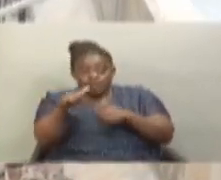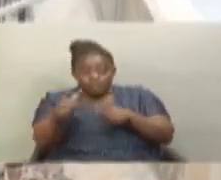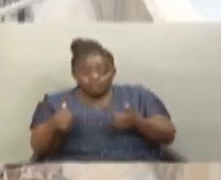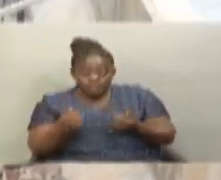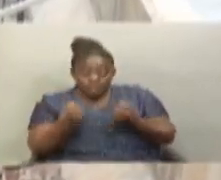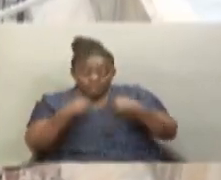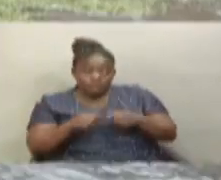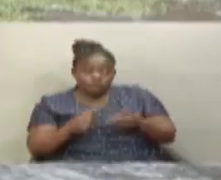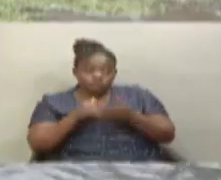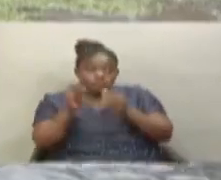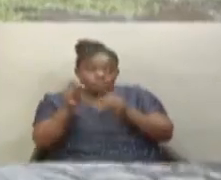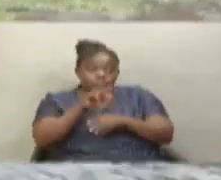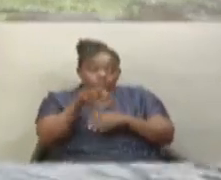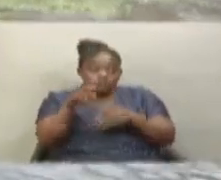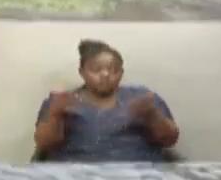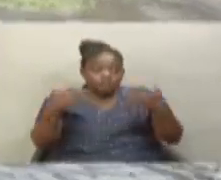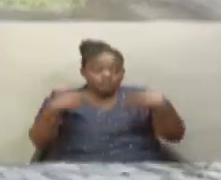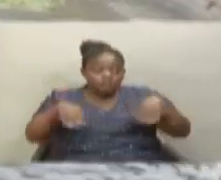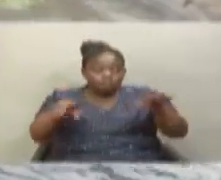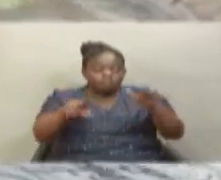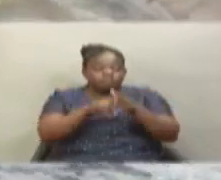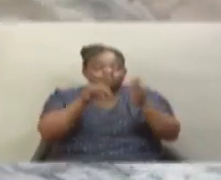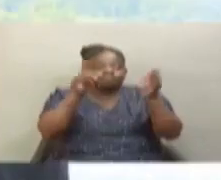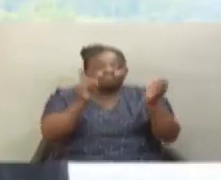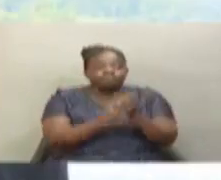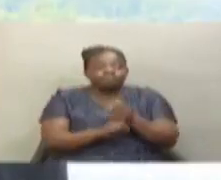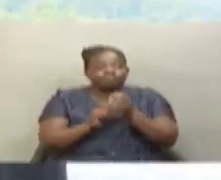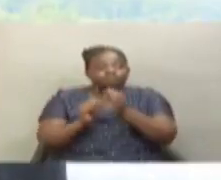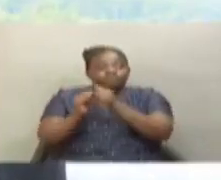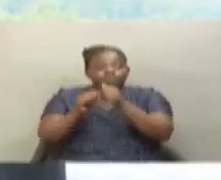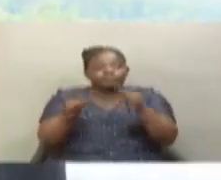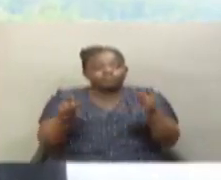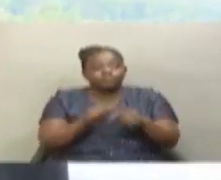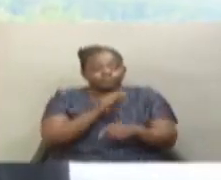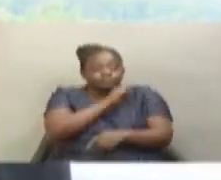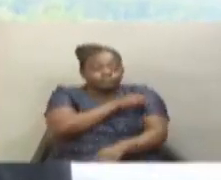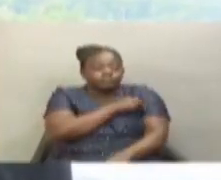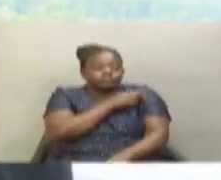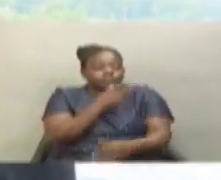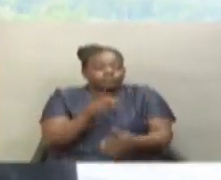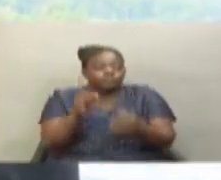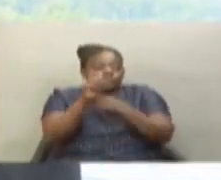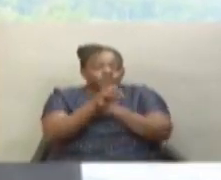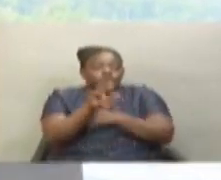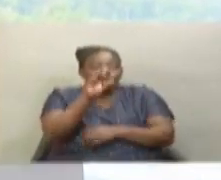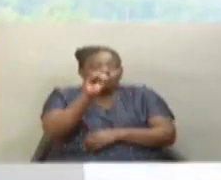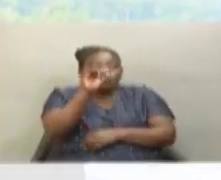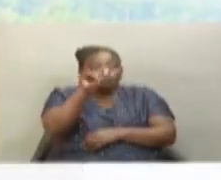kitundu ekyo naddala ebibagasiza awamu ng'amalwaliro. Kati nga disitulikiti ya Oyam